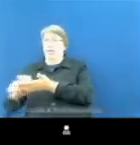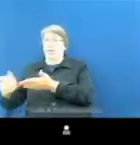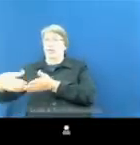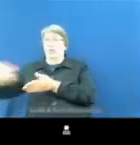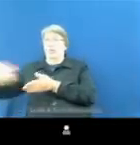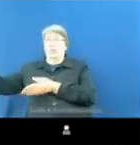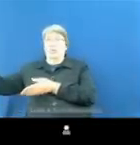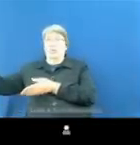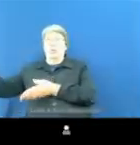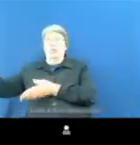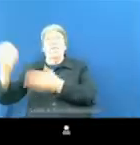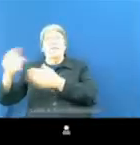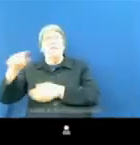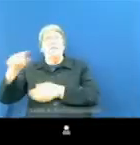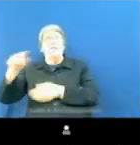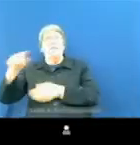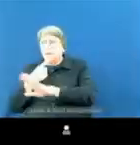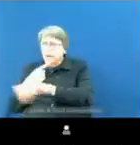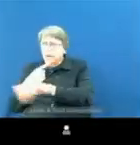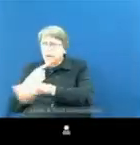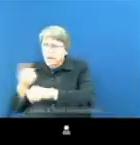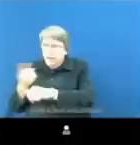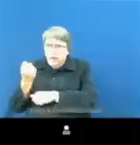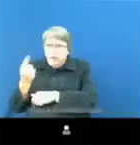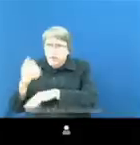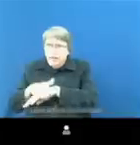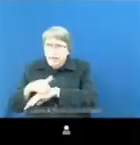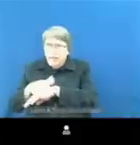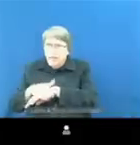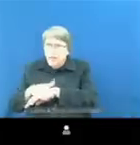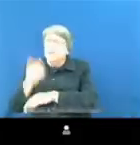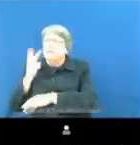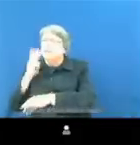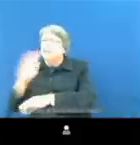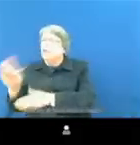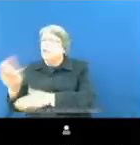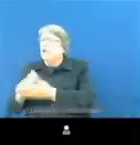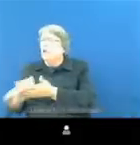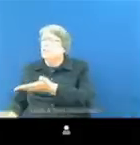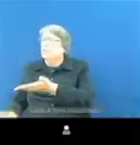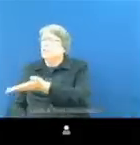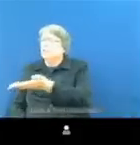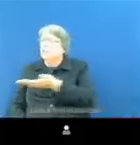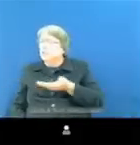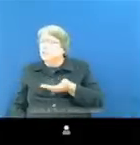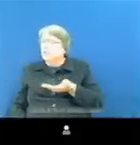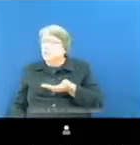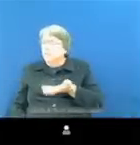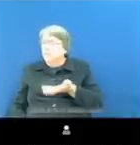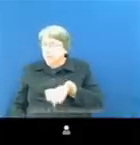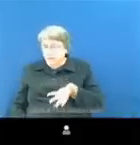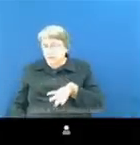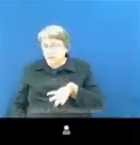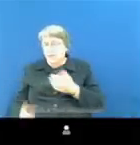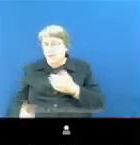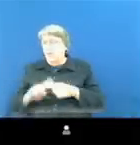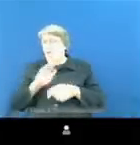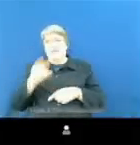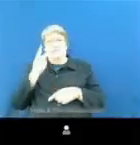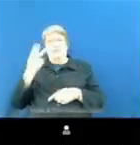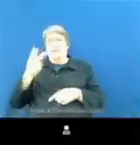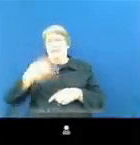to whether or not they understood English, therefore needed interpretation. But I've never seen them